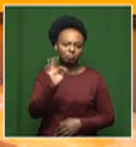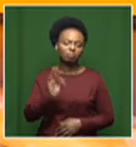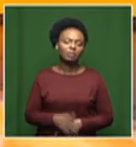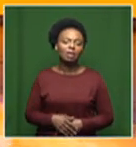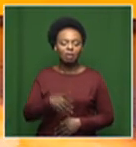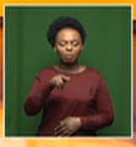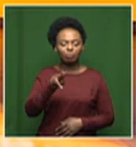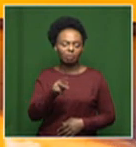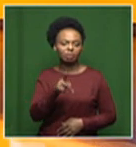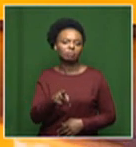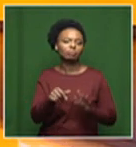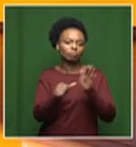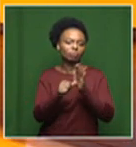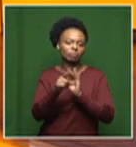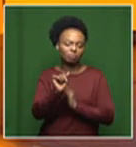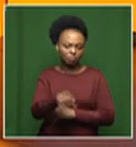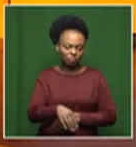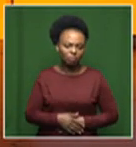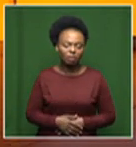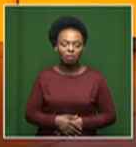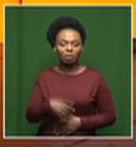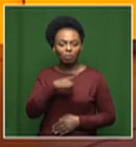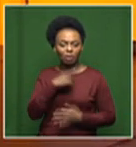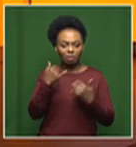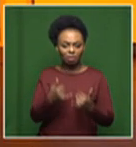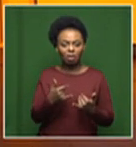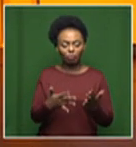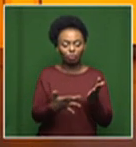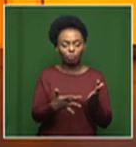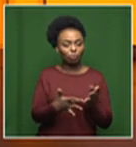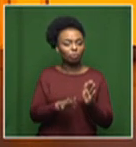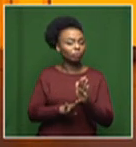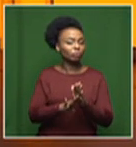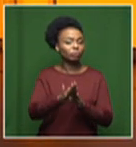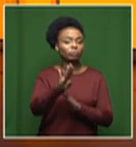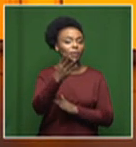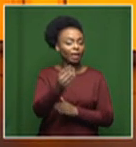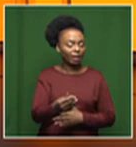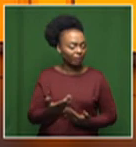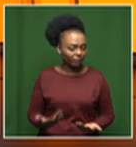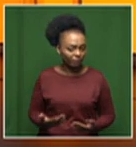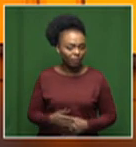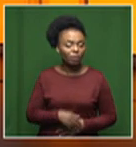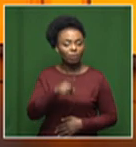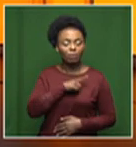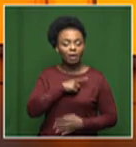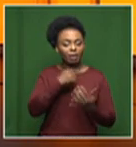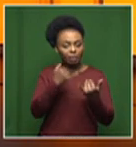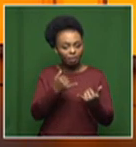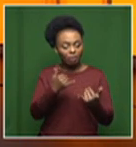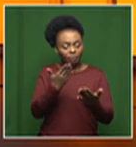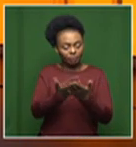growing. The reality is that we are now in a digital age, and we're going to move more and more closer towards